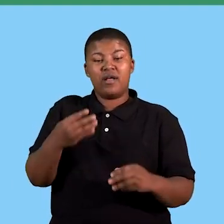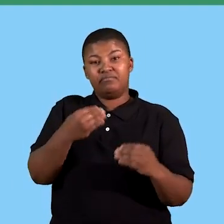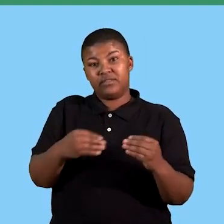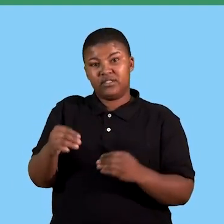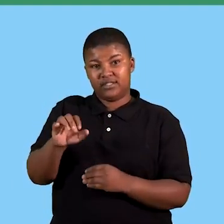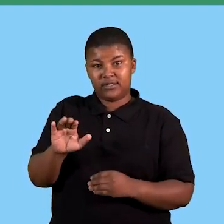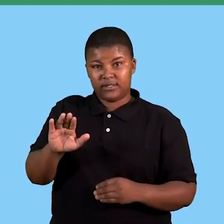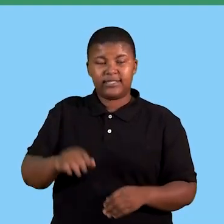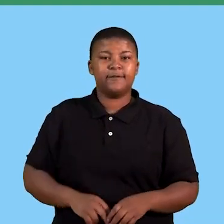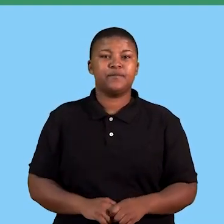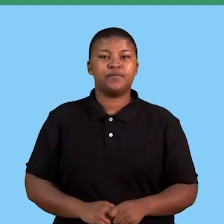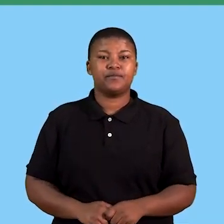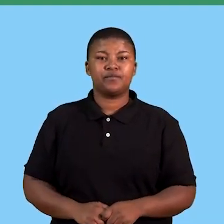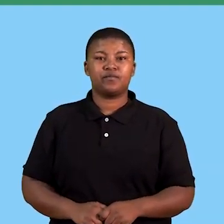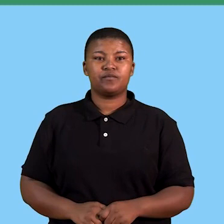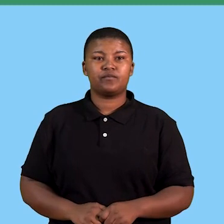is our